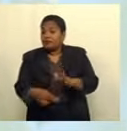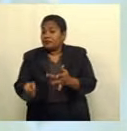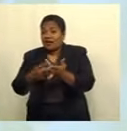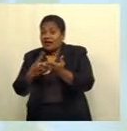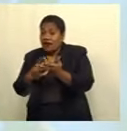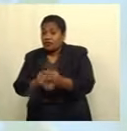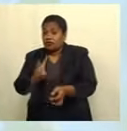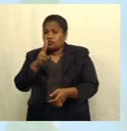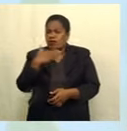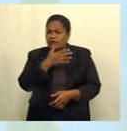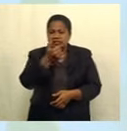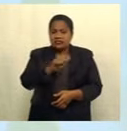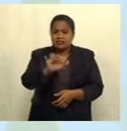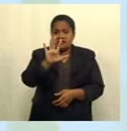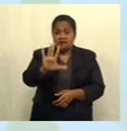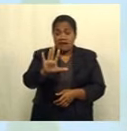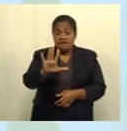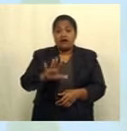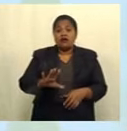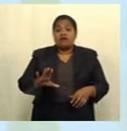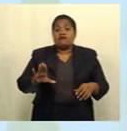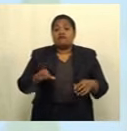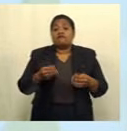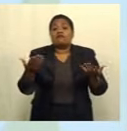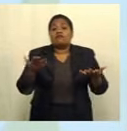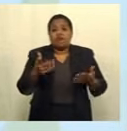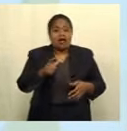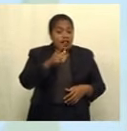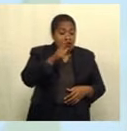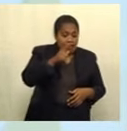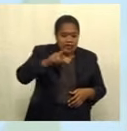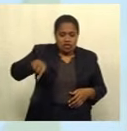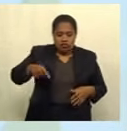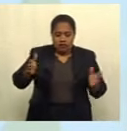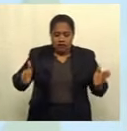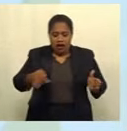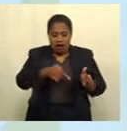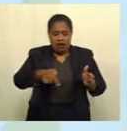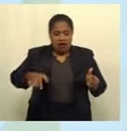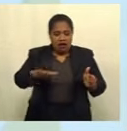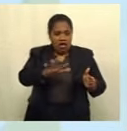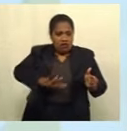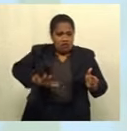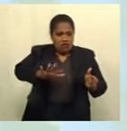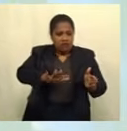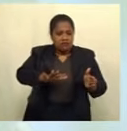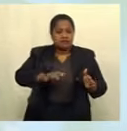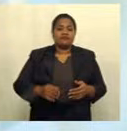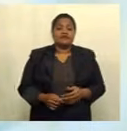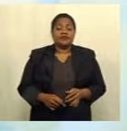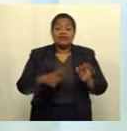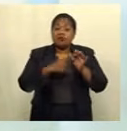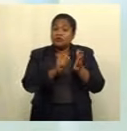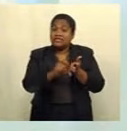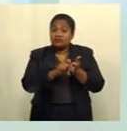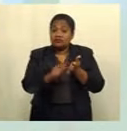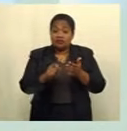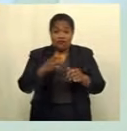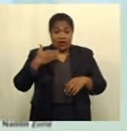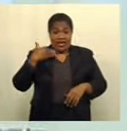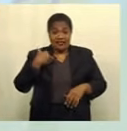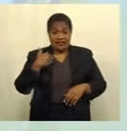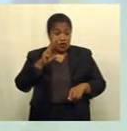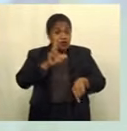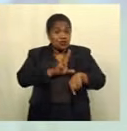remaining 265 cases are from the Lami Suva-Nosori containment zone. Permanent Secretary for Health Dr. James Fong